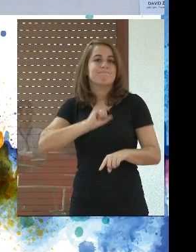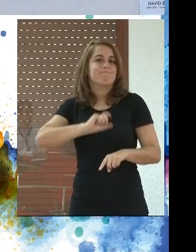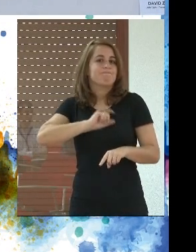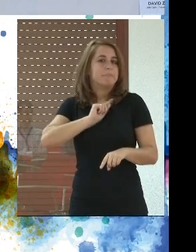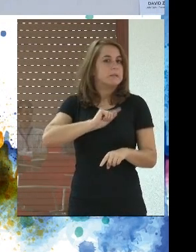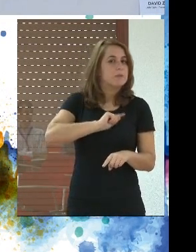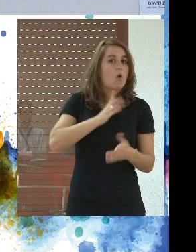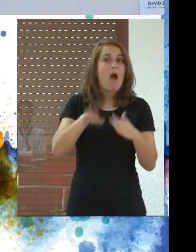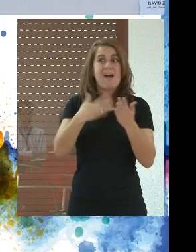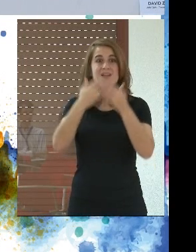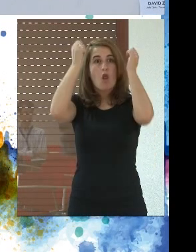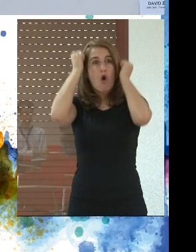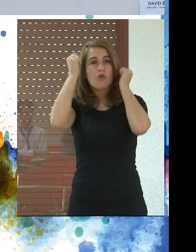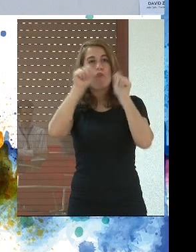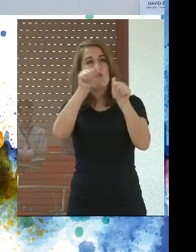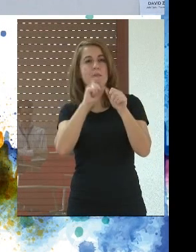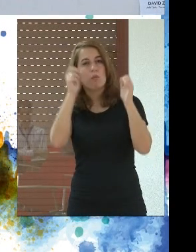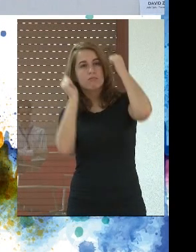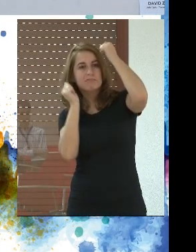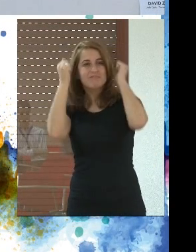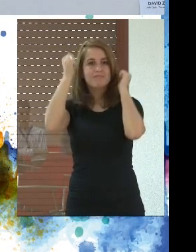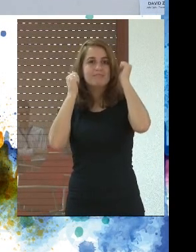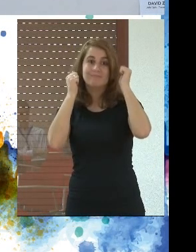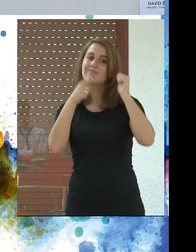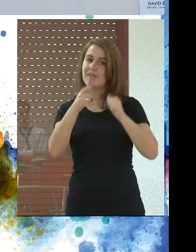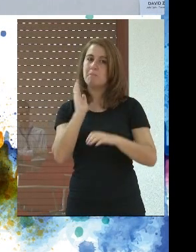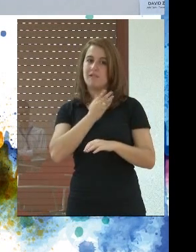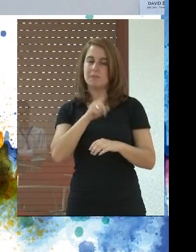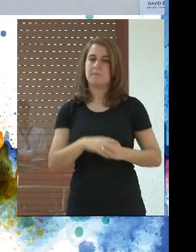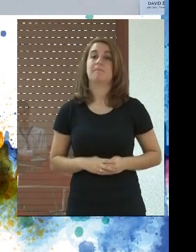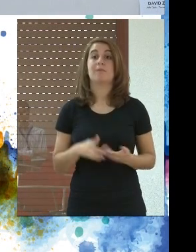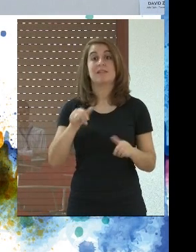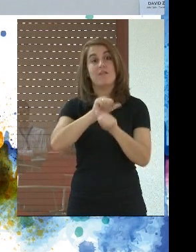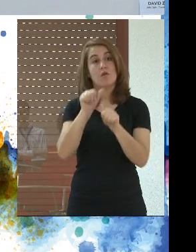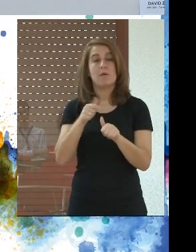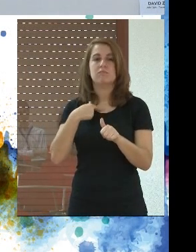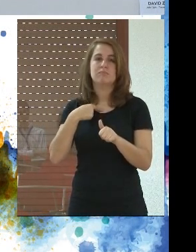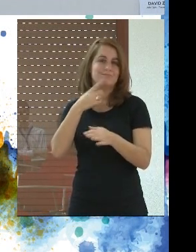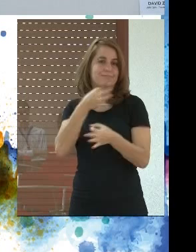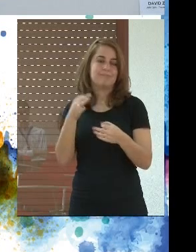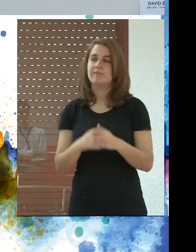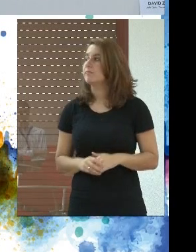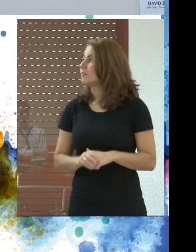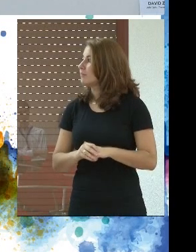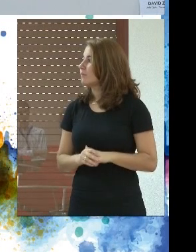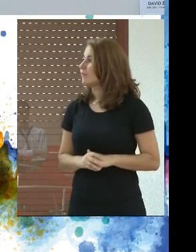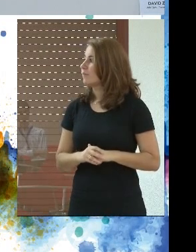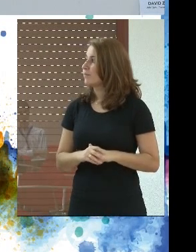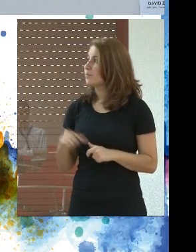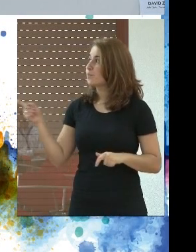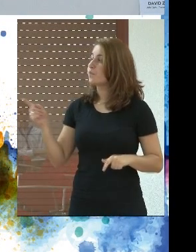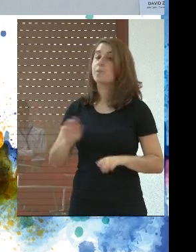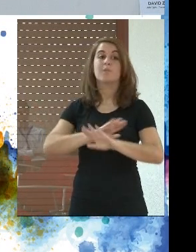or even the way that the patient is using the hat. it can change the